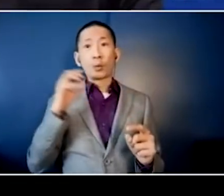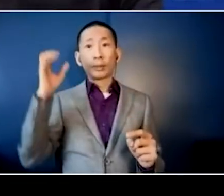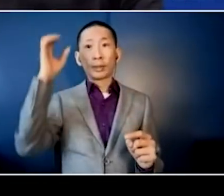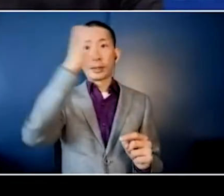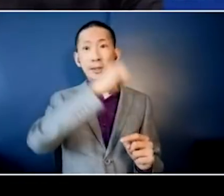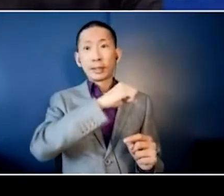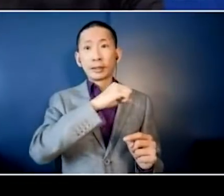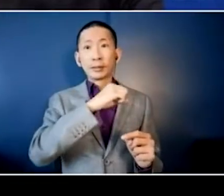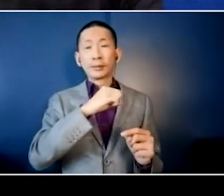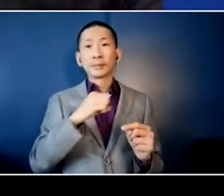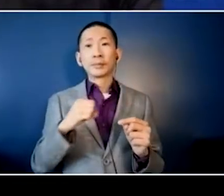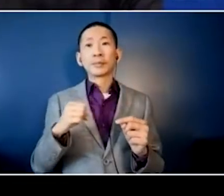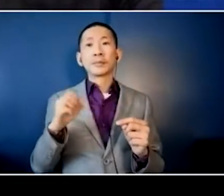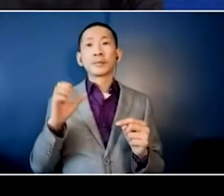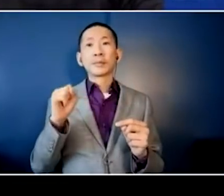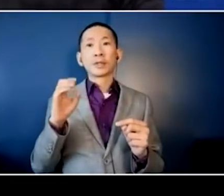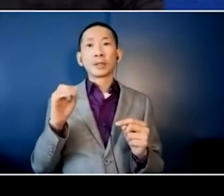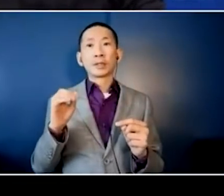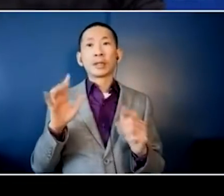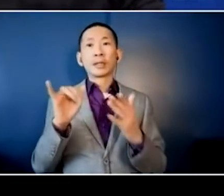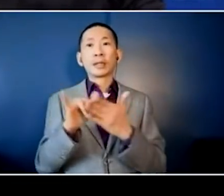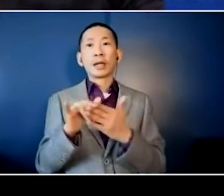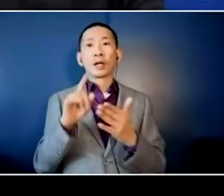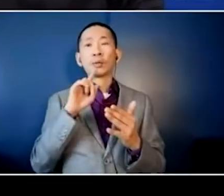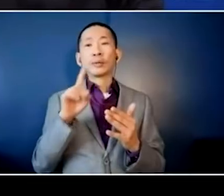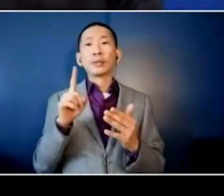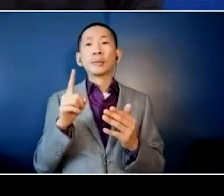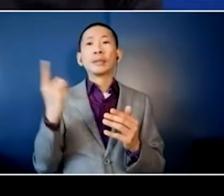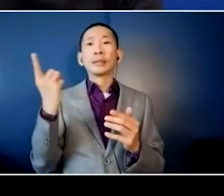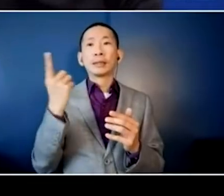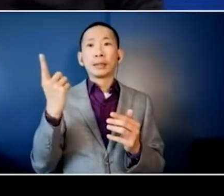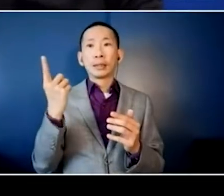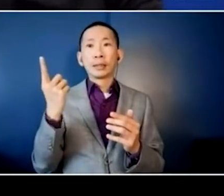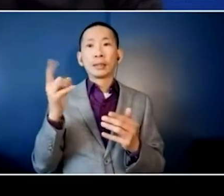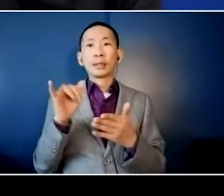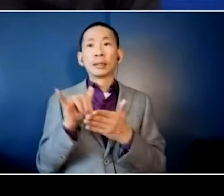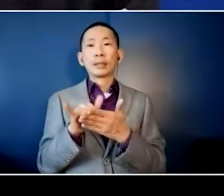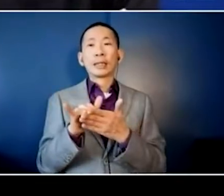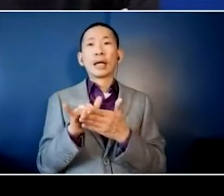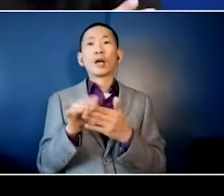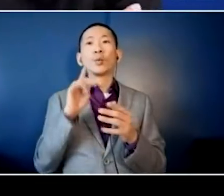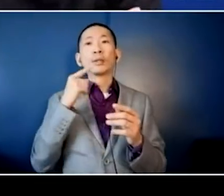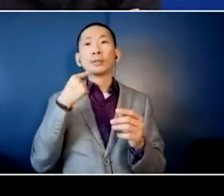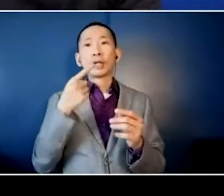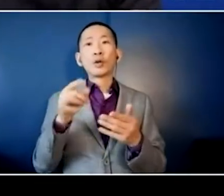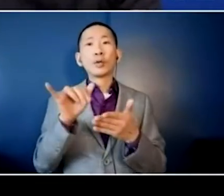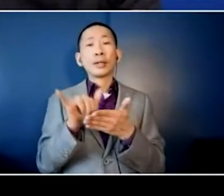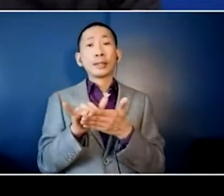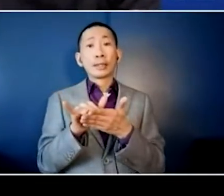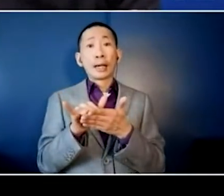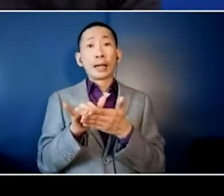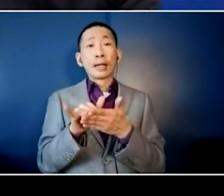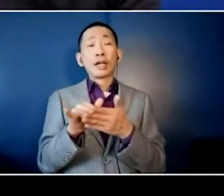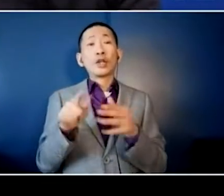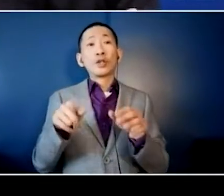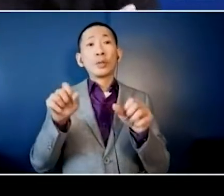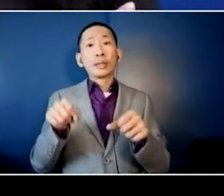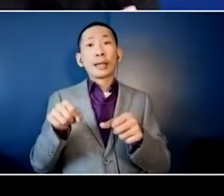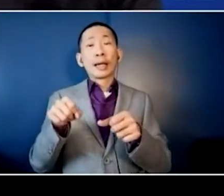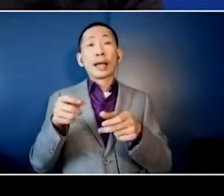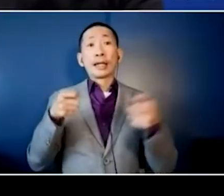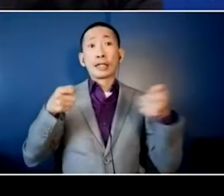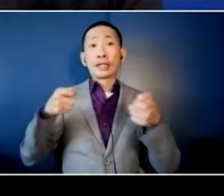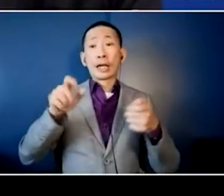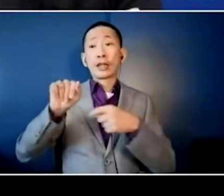that some simple engineering consultation could tell you that you could maintain the airflow. The